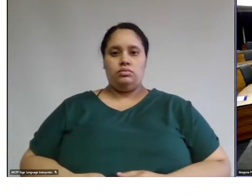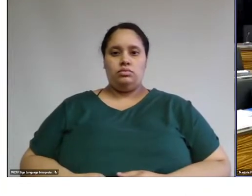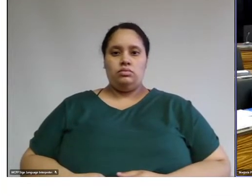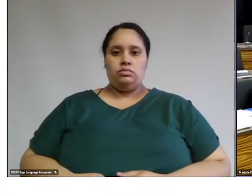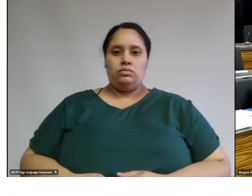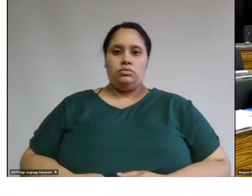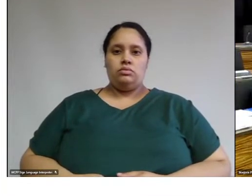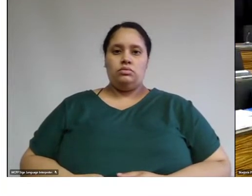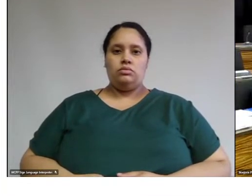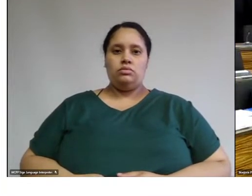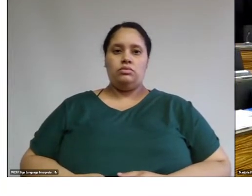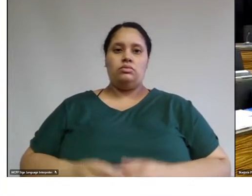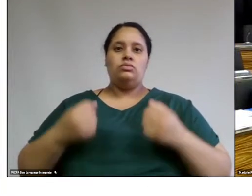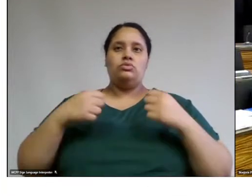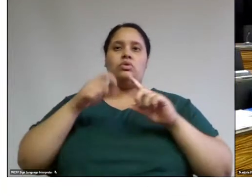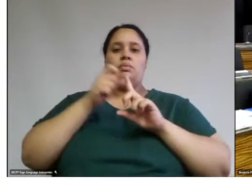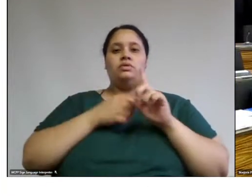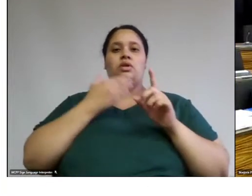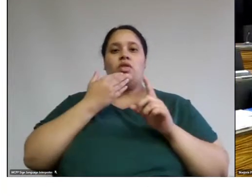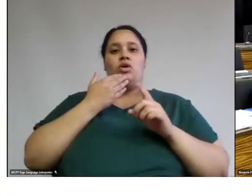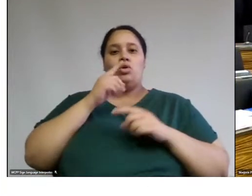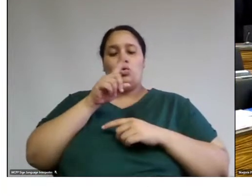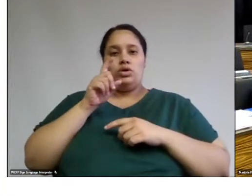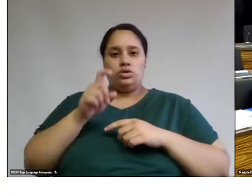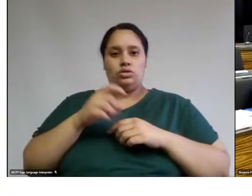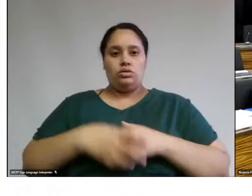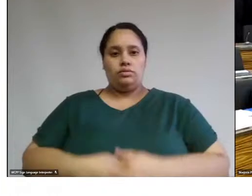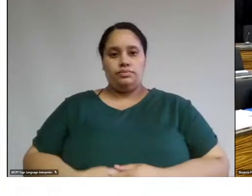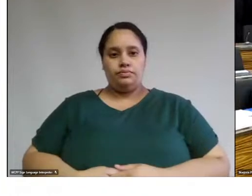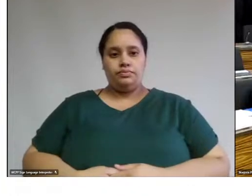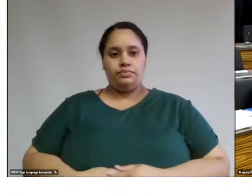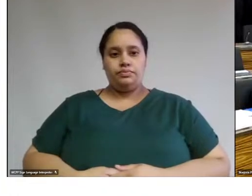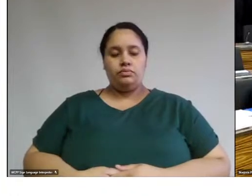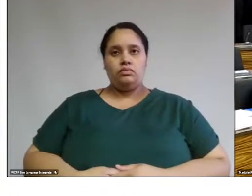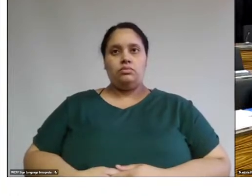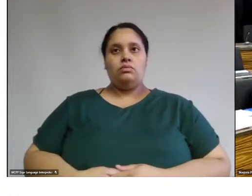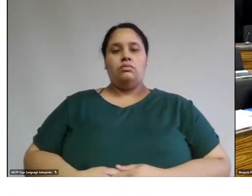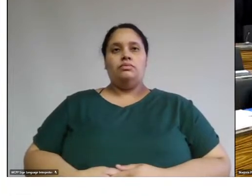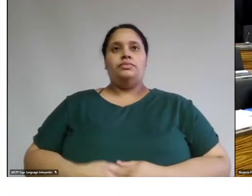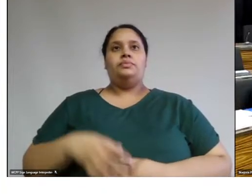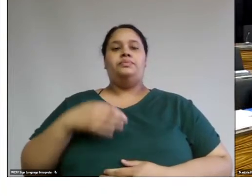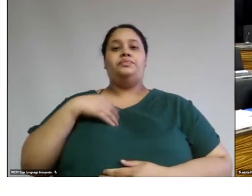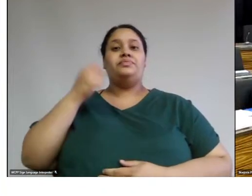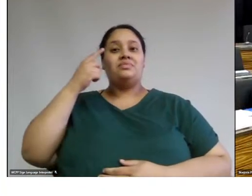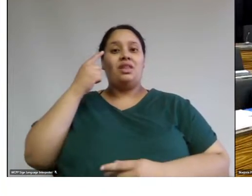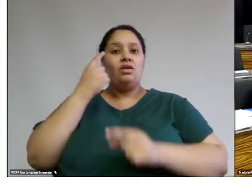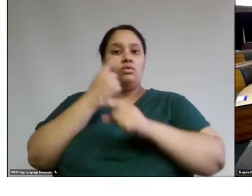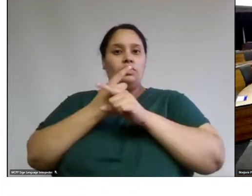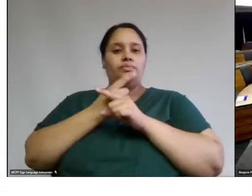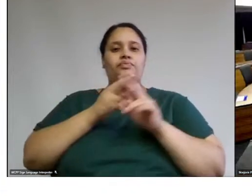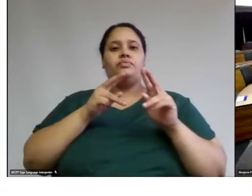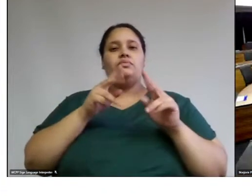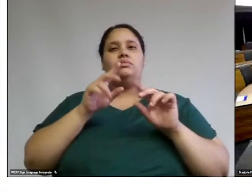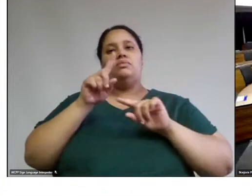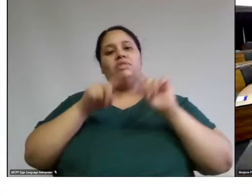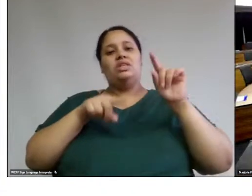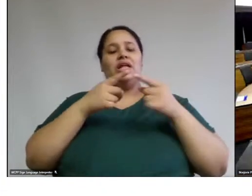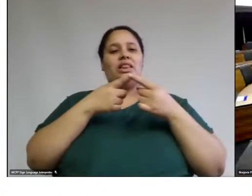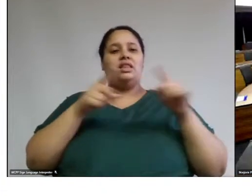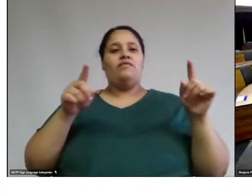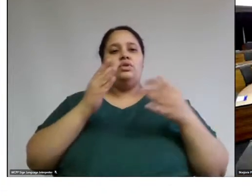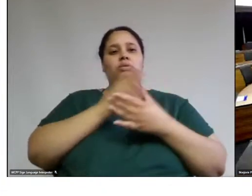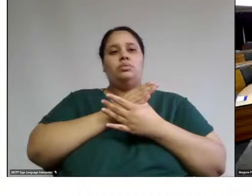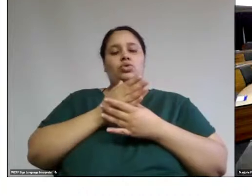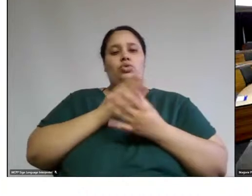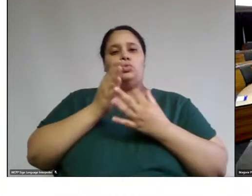Chairperson, yes, thank you for that question. If I understand the question correctly, is just the differentiation between